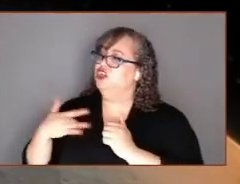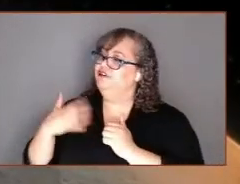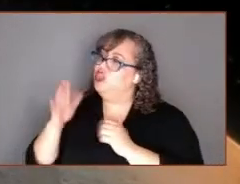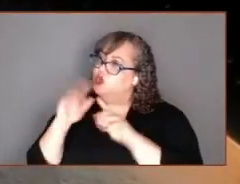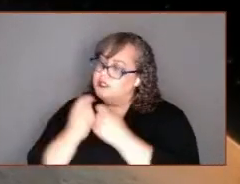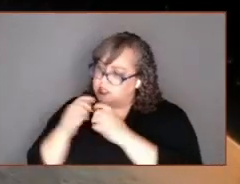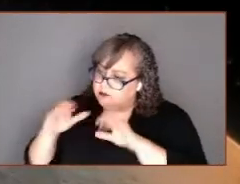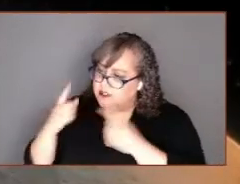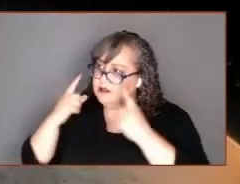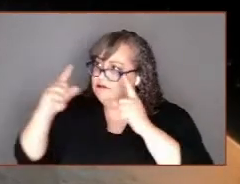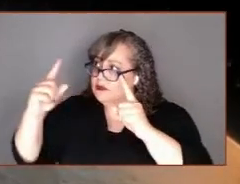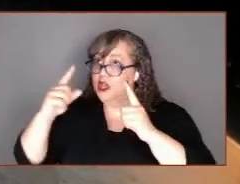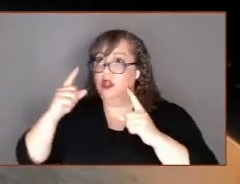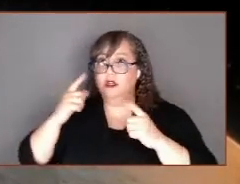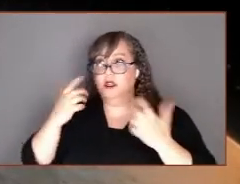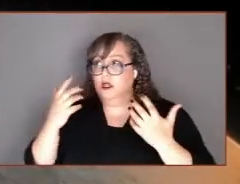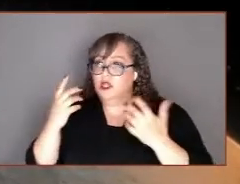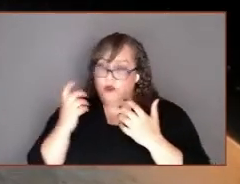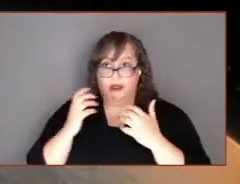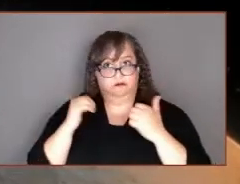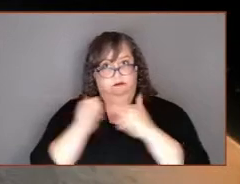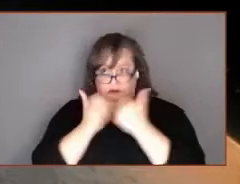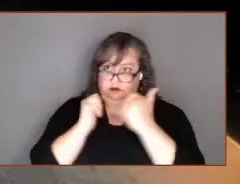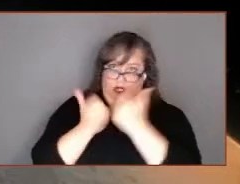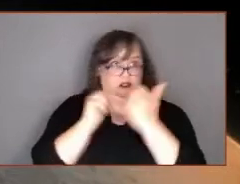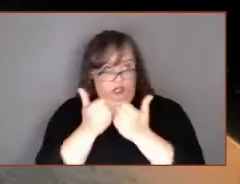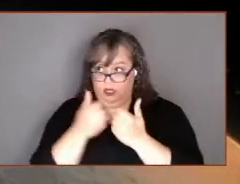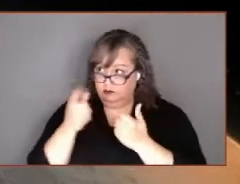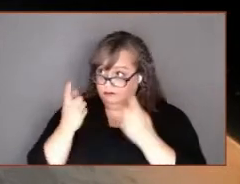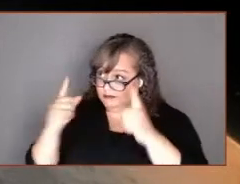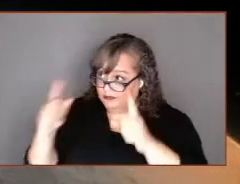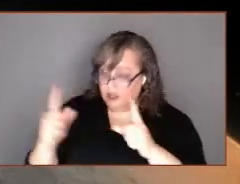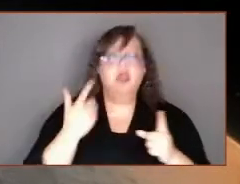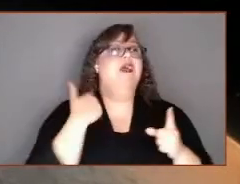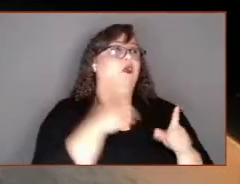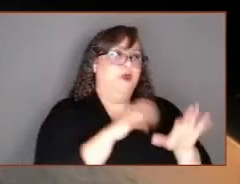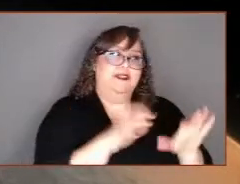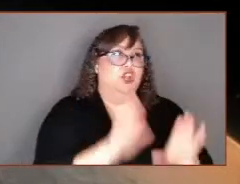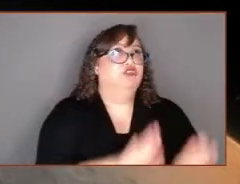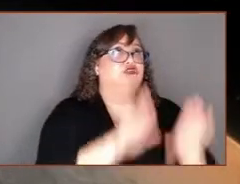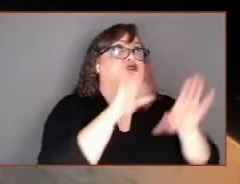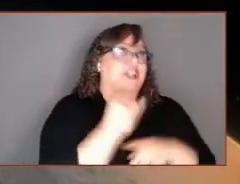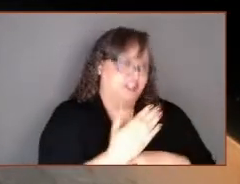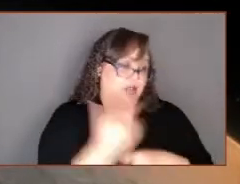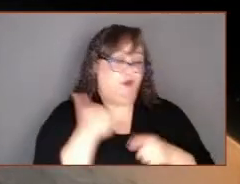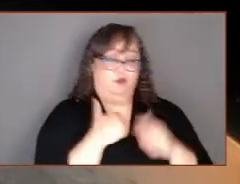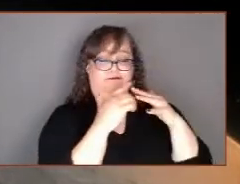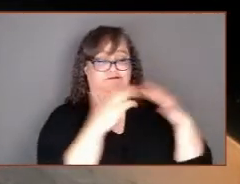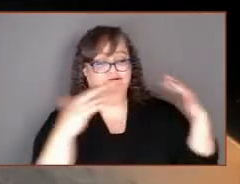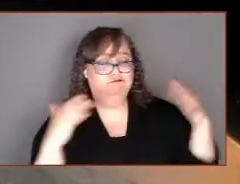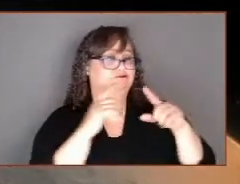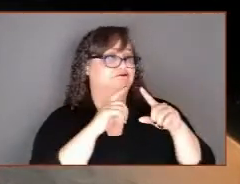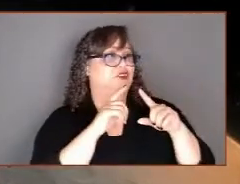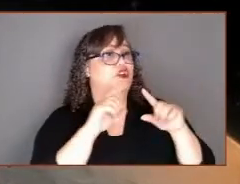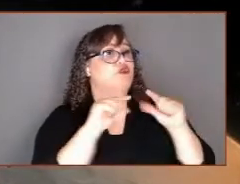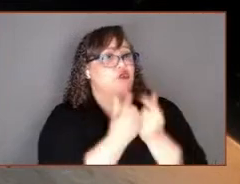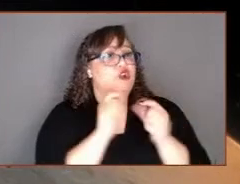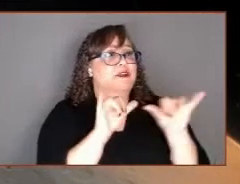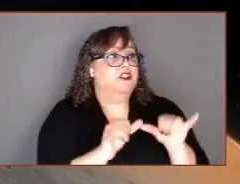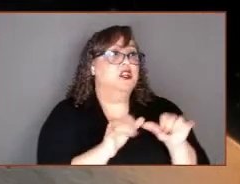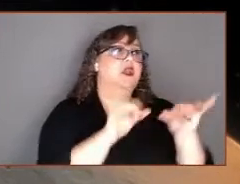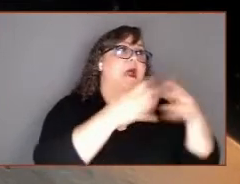be here this year? Of course. I mean, we did a great job, in my opinion. We have a diverse group of engineers. We have mechanical engineers,